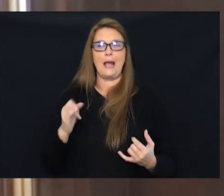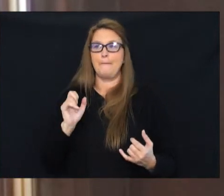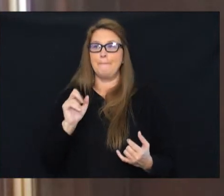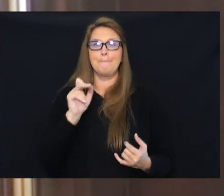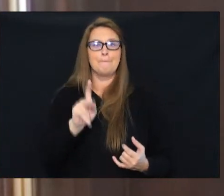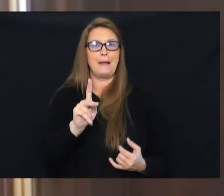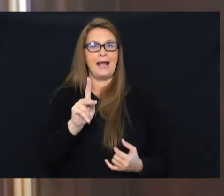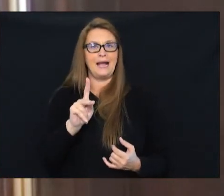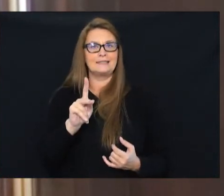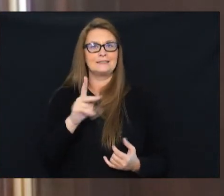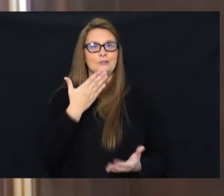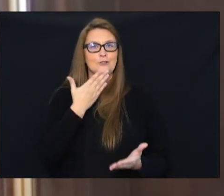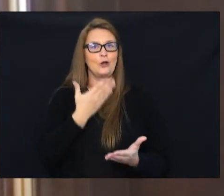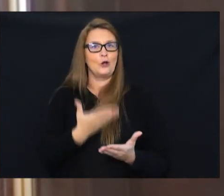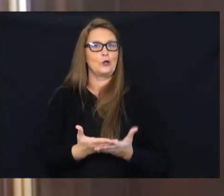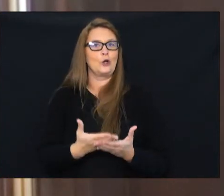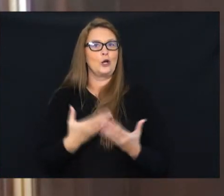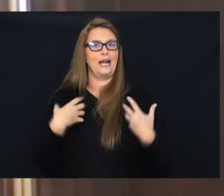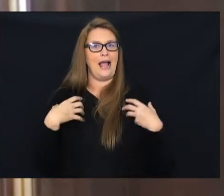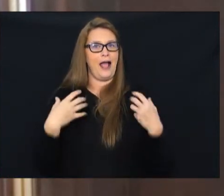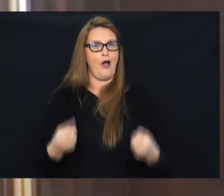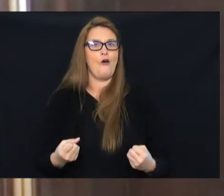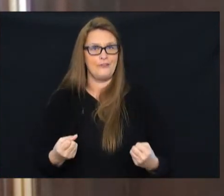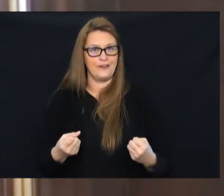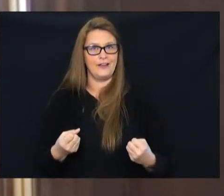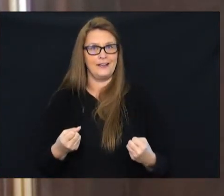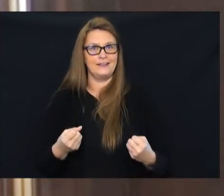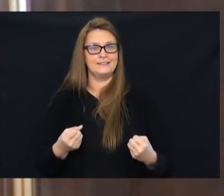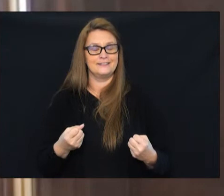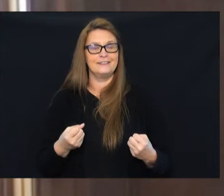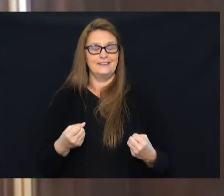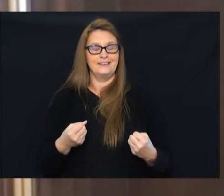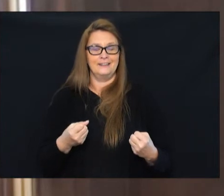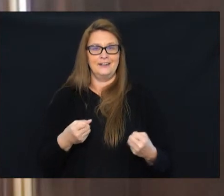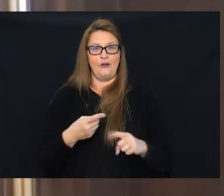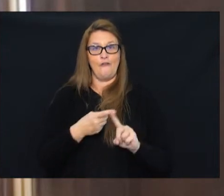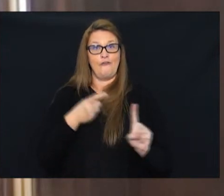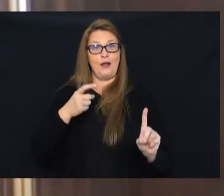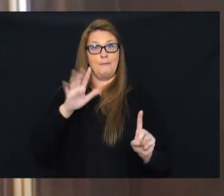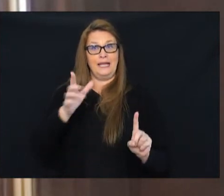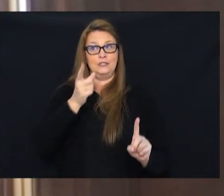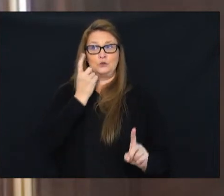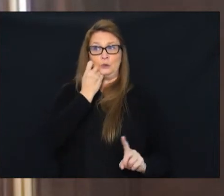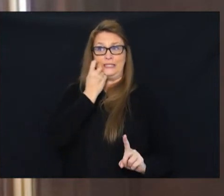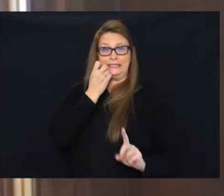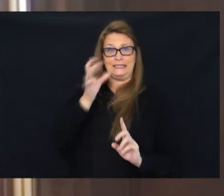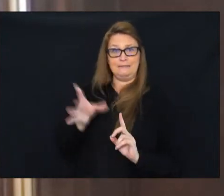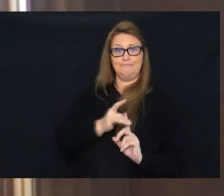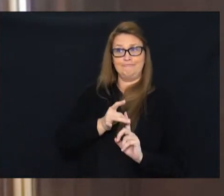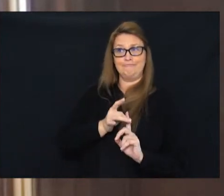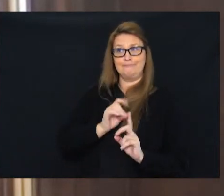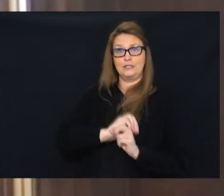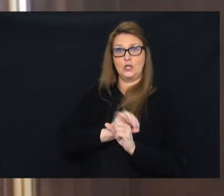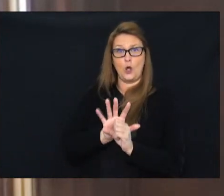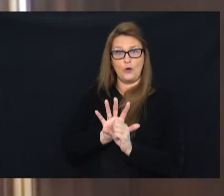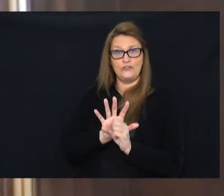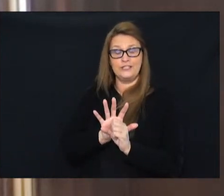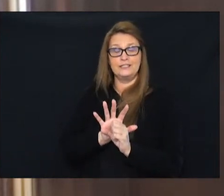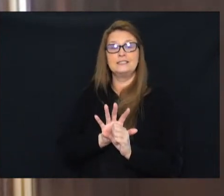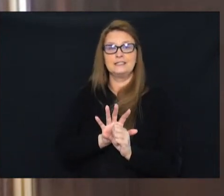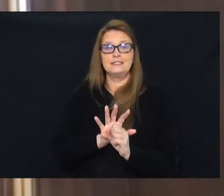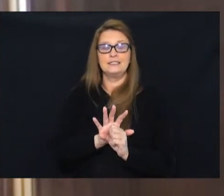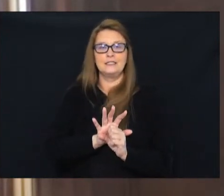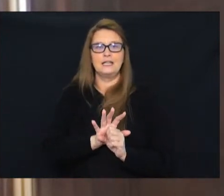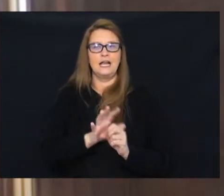very outstanding level of recovery from his recent COVID infection. And as he said,